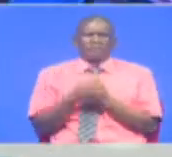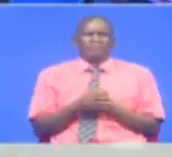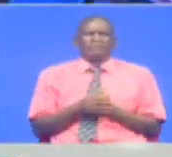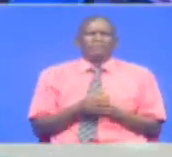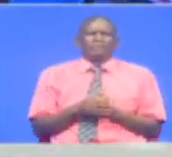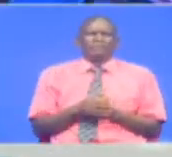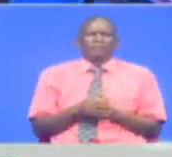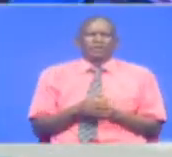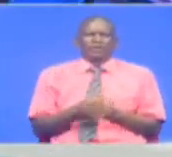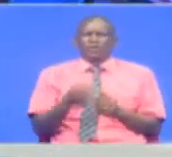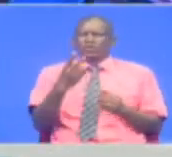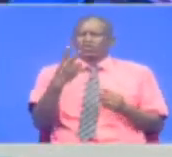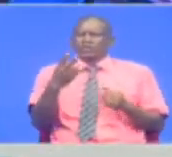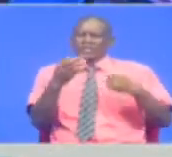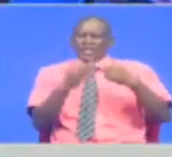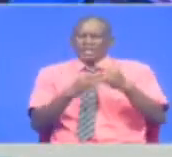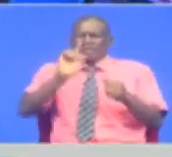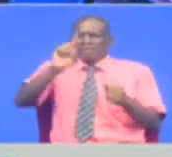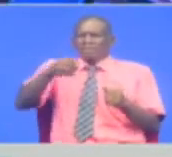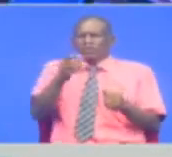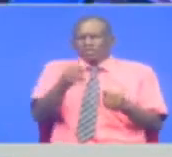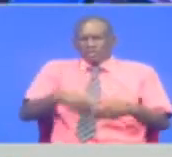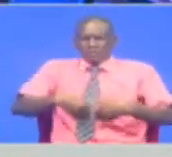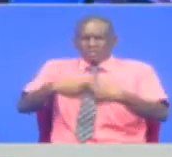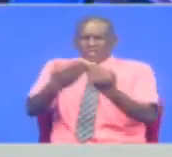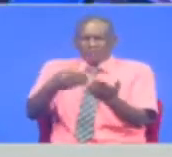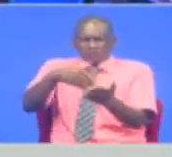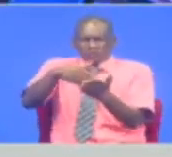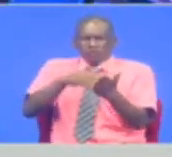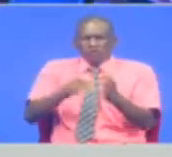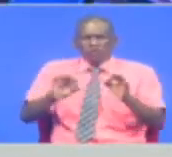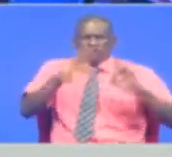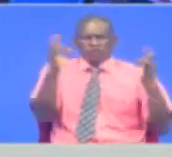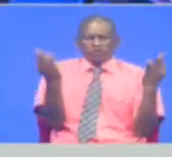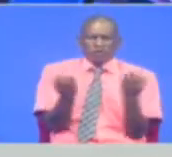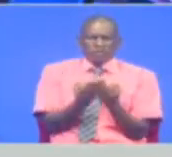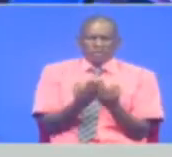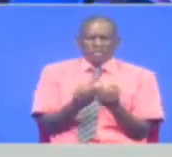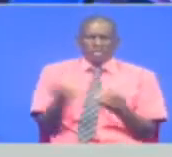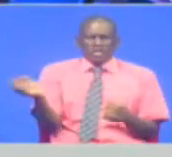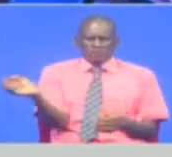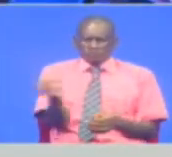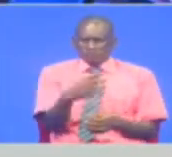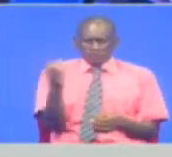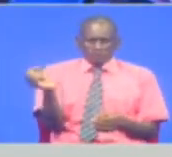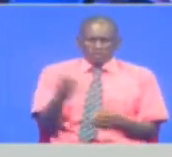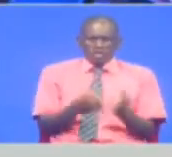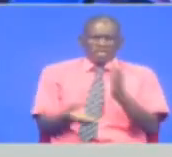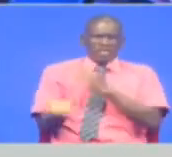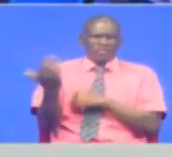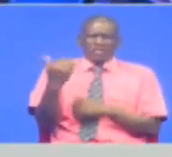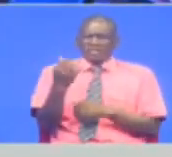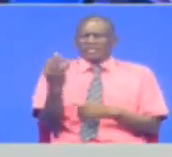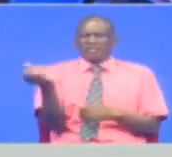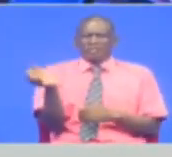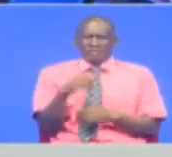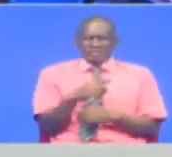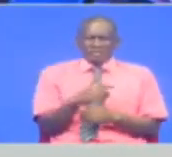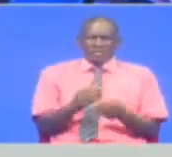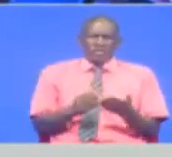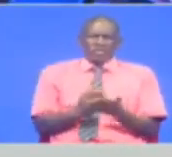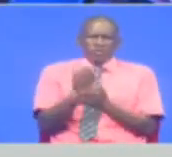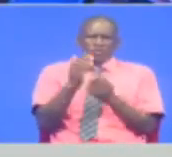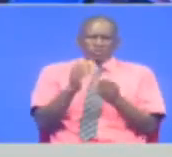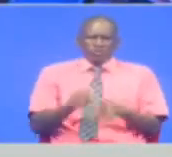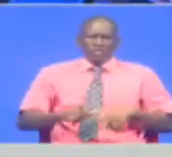An estimated 228 million shillings has been disbursed to vulnerable households in informal settlements over the last 3 months through the